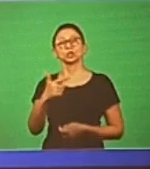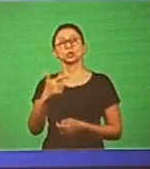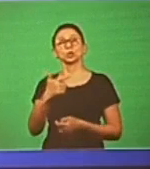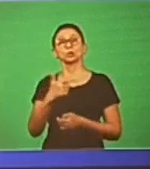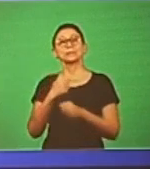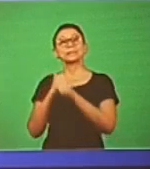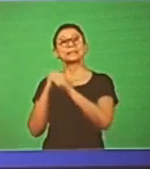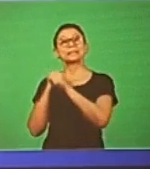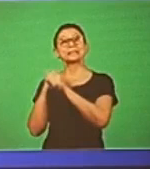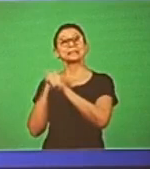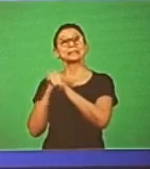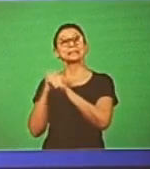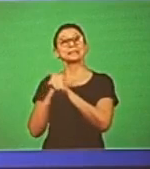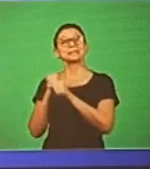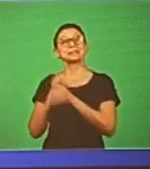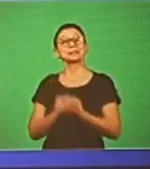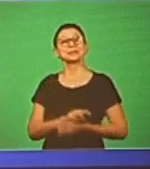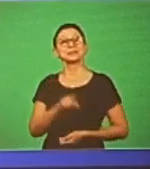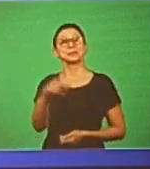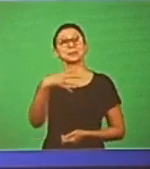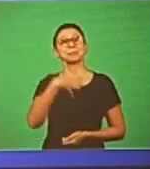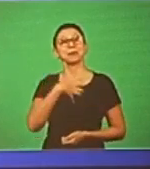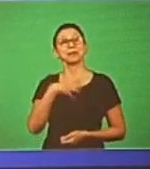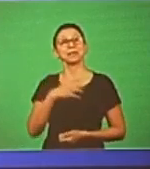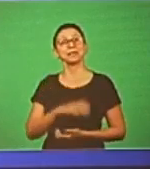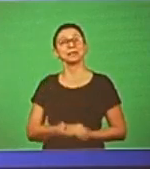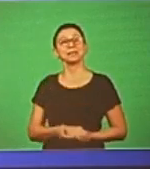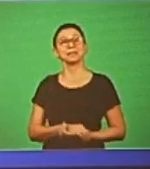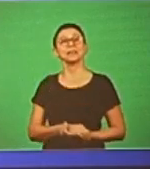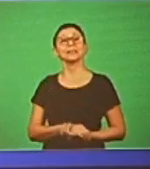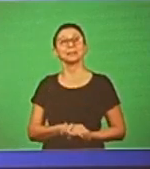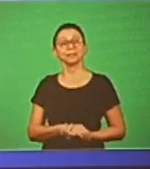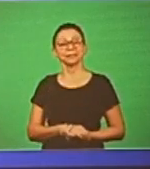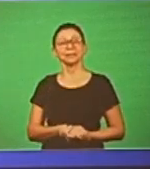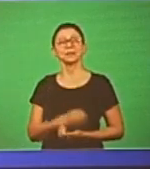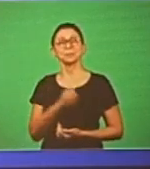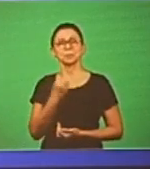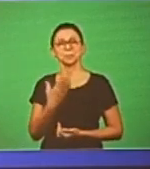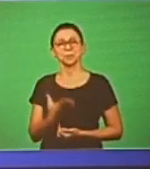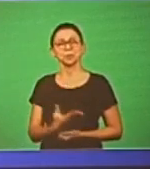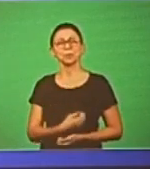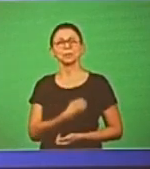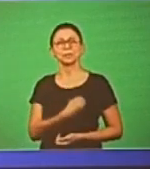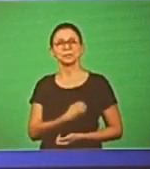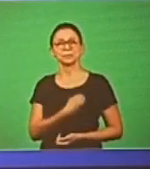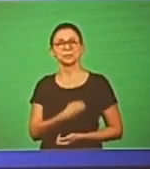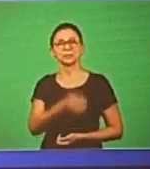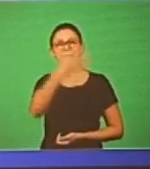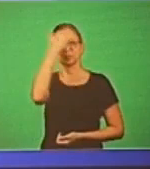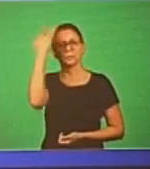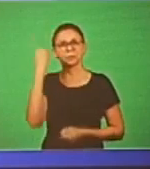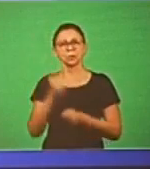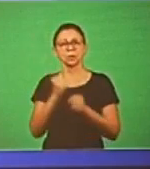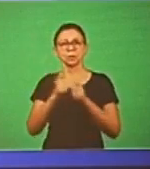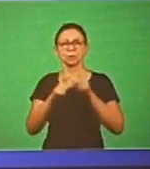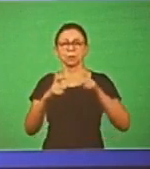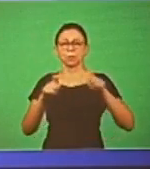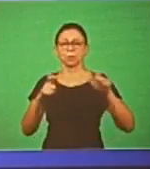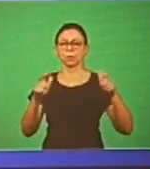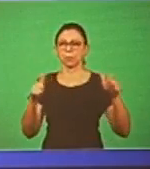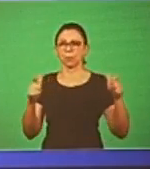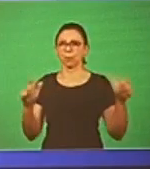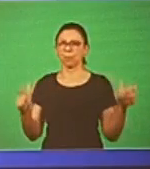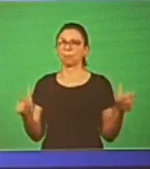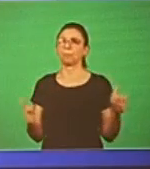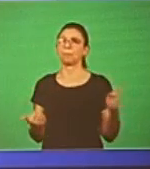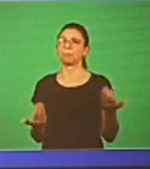years of Teixeira de Freitas in the state of Bahia, a Manaí that has had great prosperity with the number of people. The work has